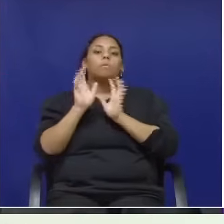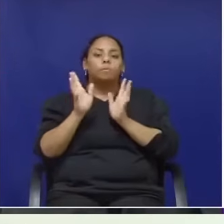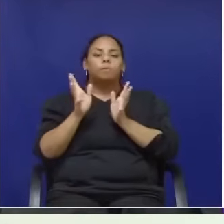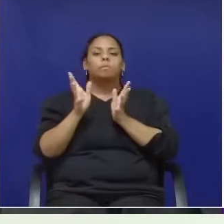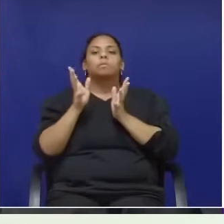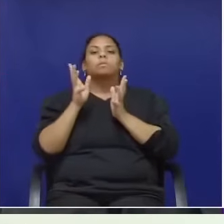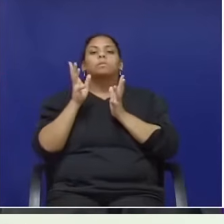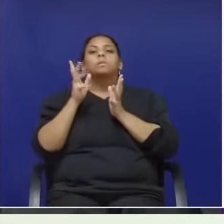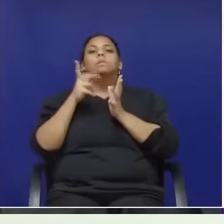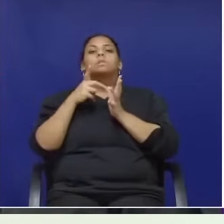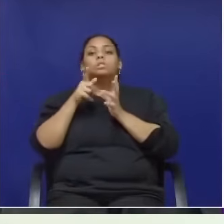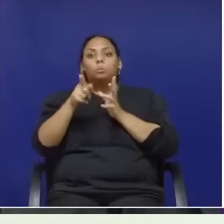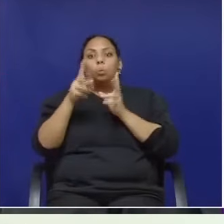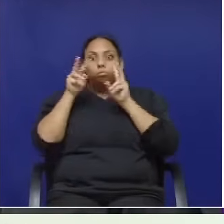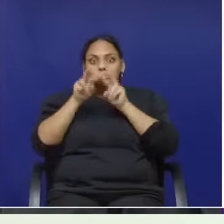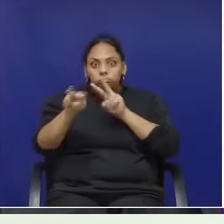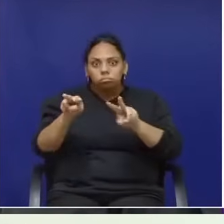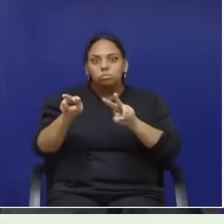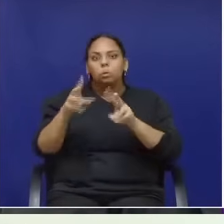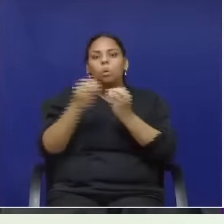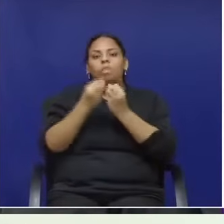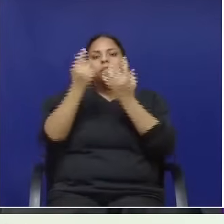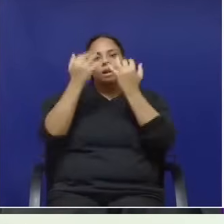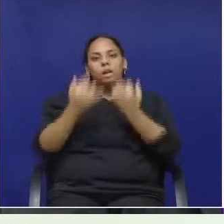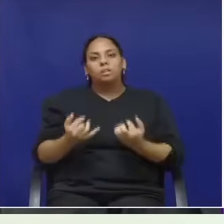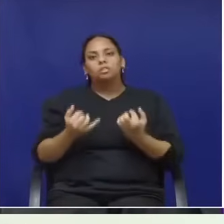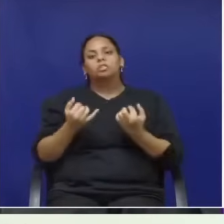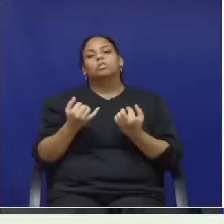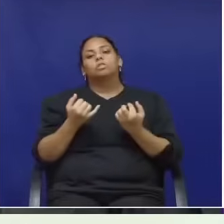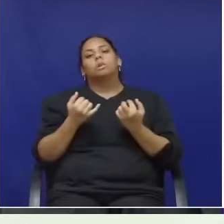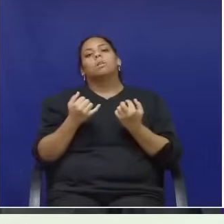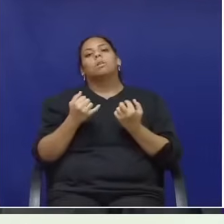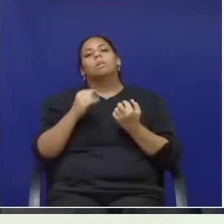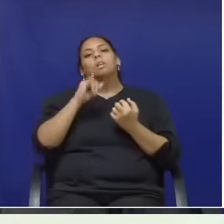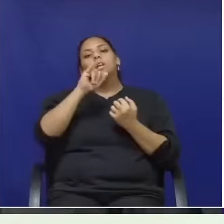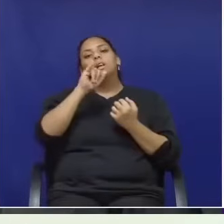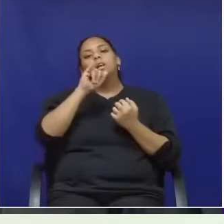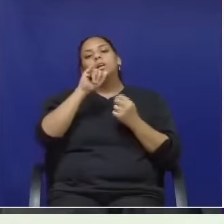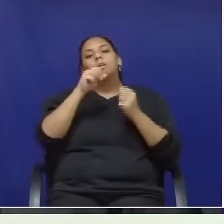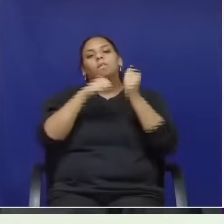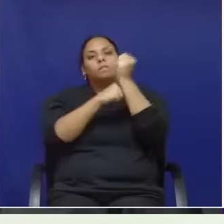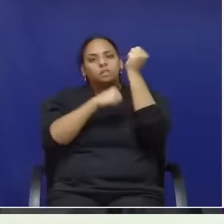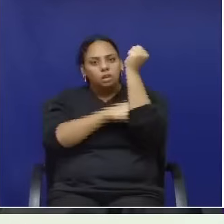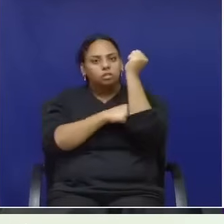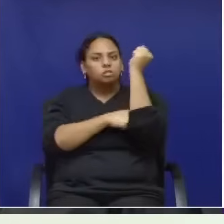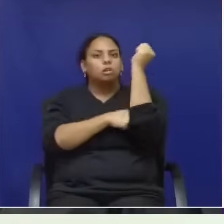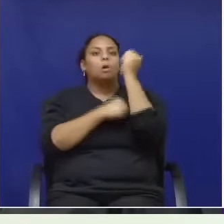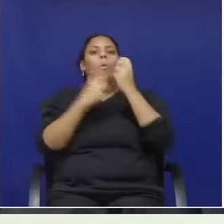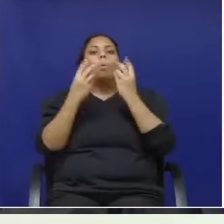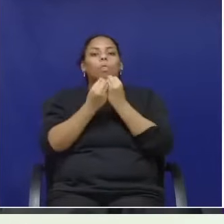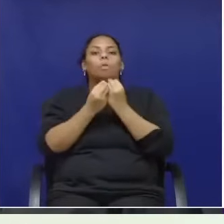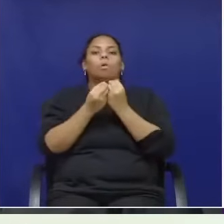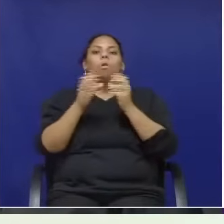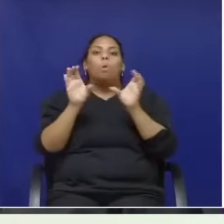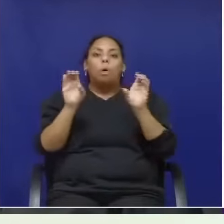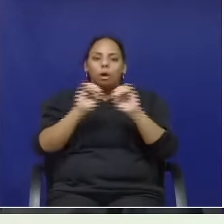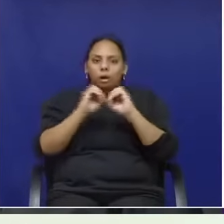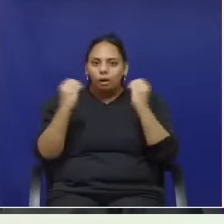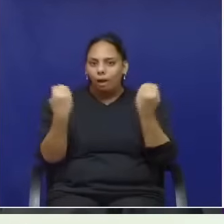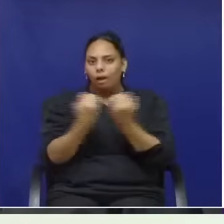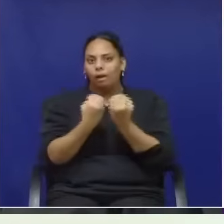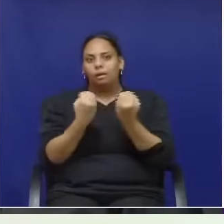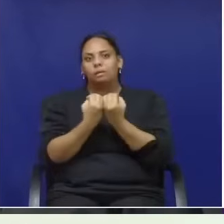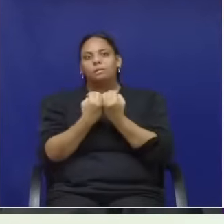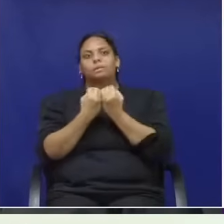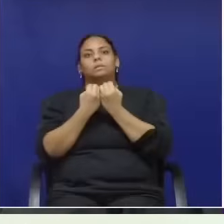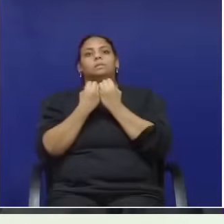being placed on dismantling the financial infrastructure of organized criminal networks, strengthening